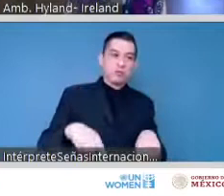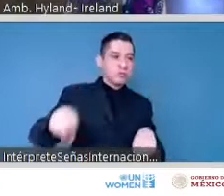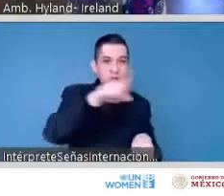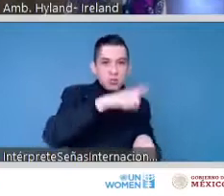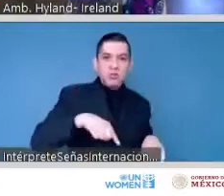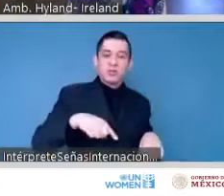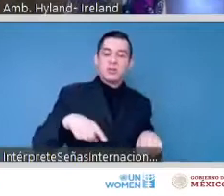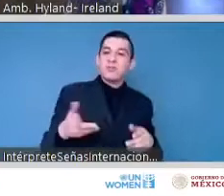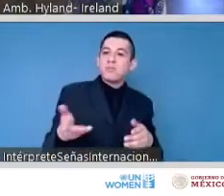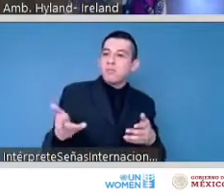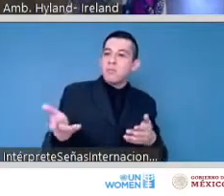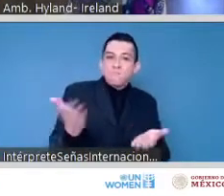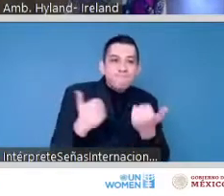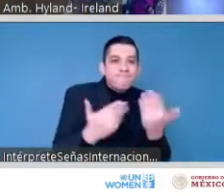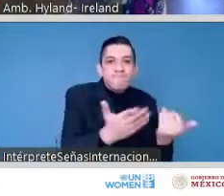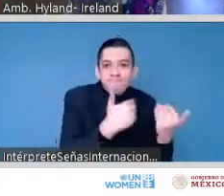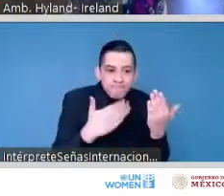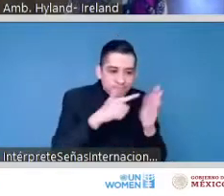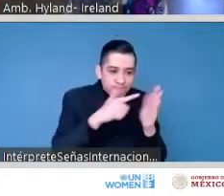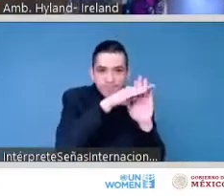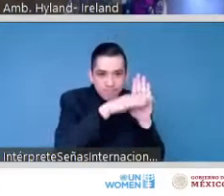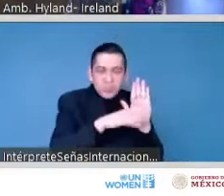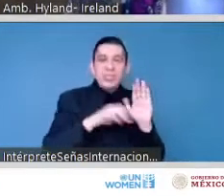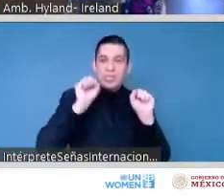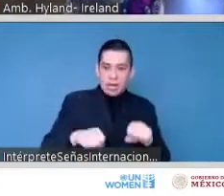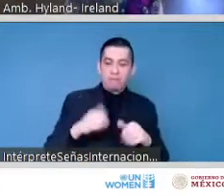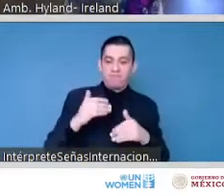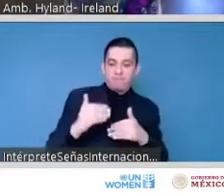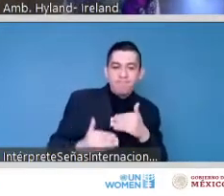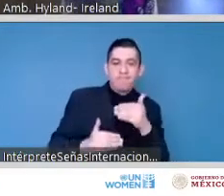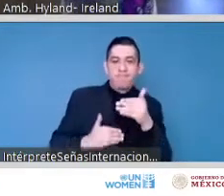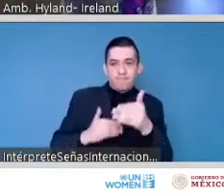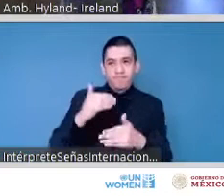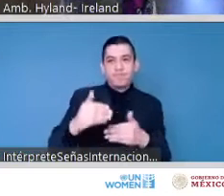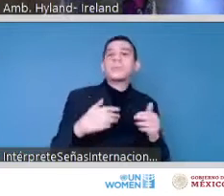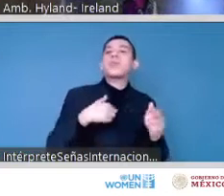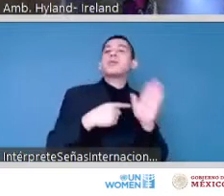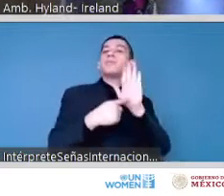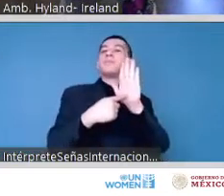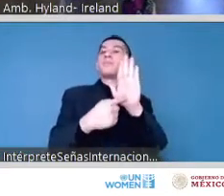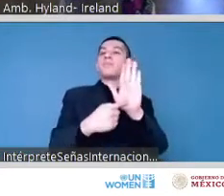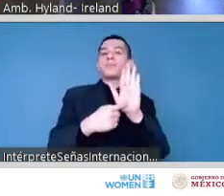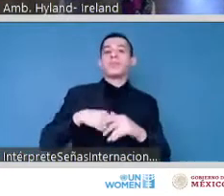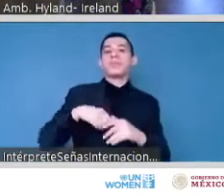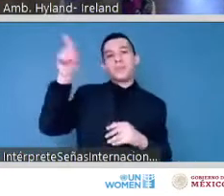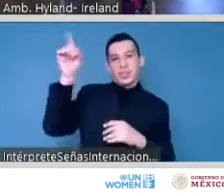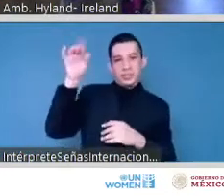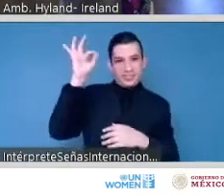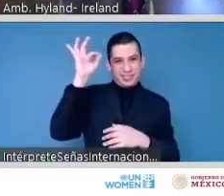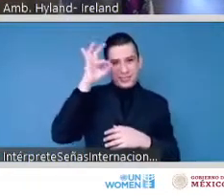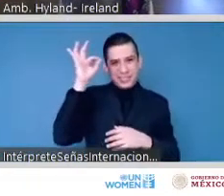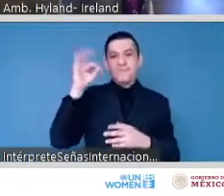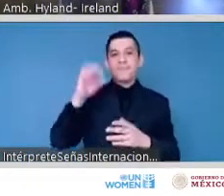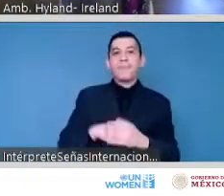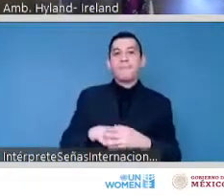Network, including Afghanistan, is to have an official role for civil society. So in our country, we have a tremendous